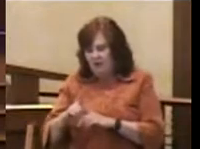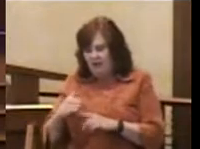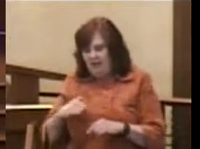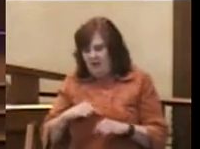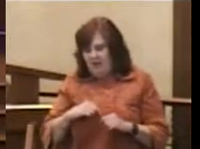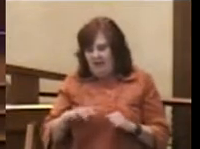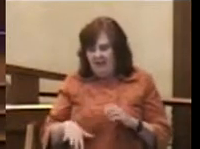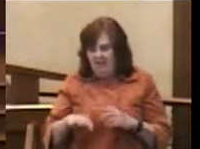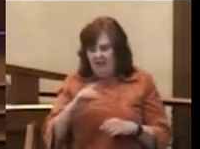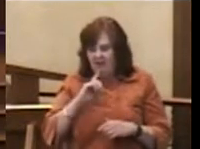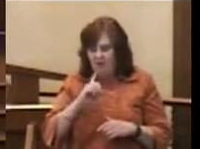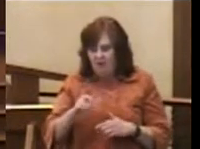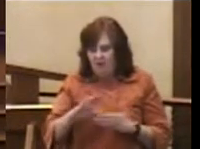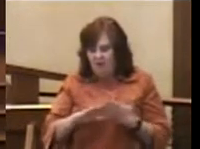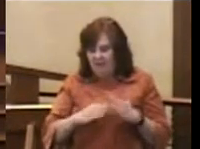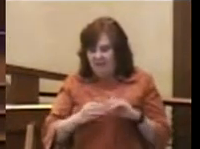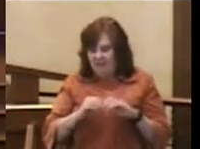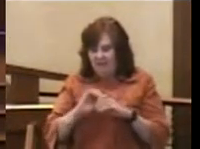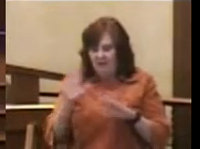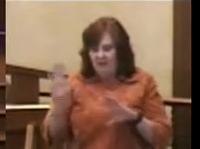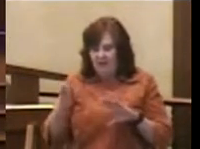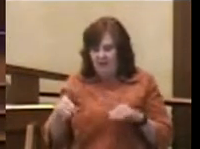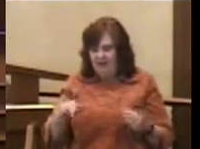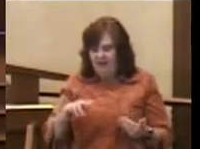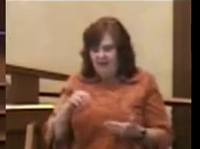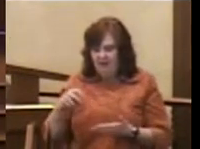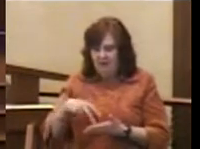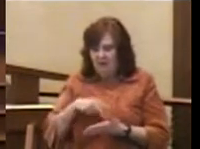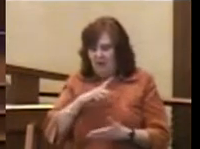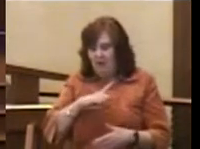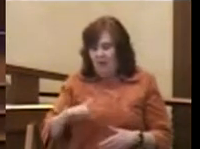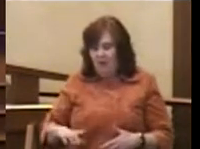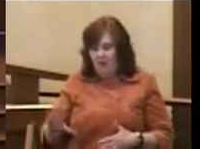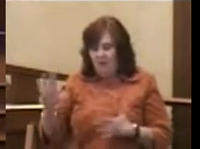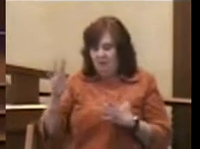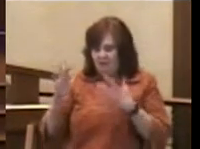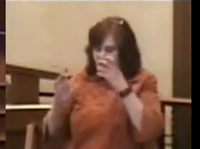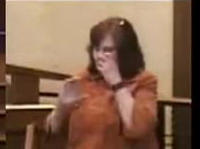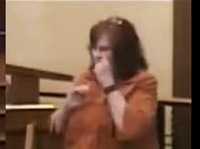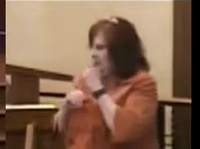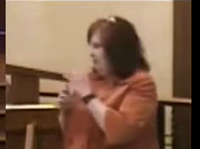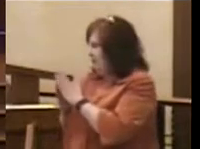can all find true peace in your death and resurrection. Lord, in your mercy.